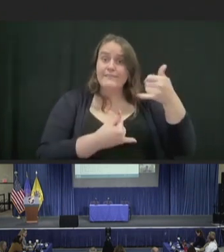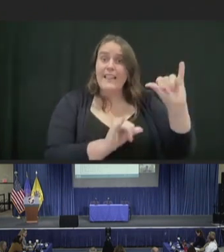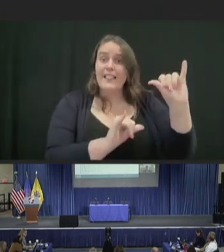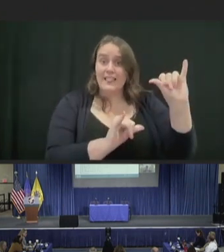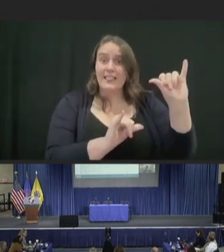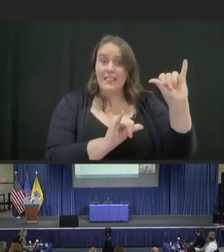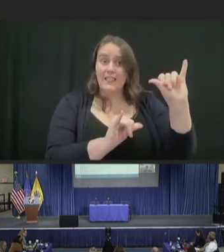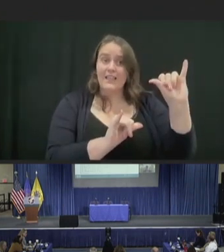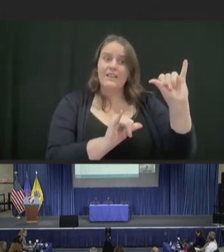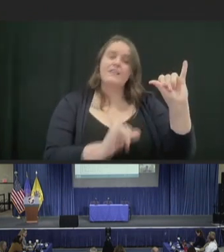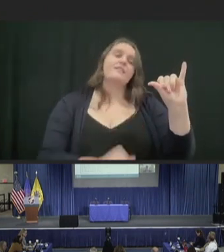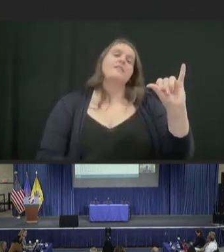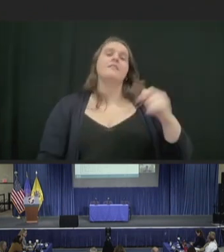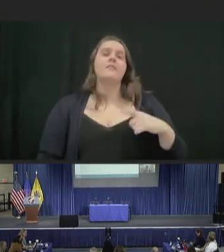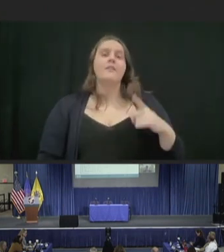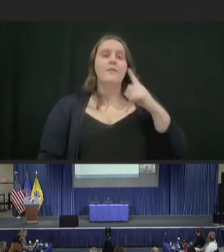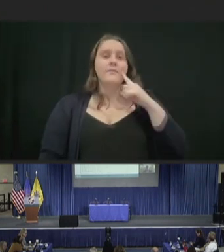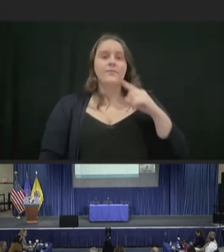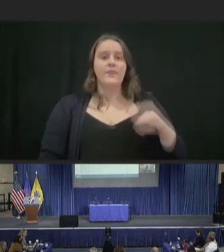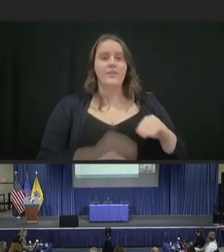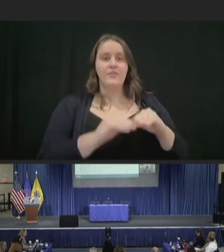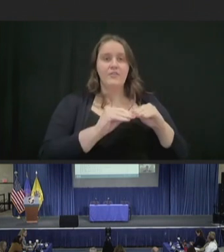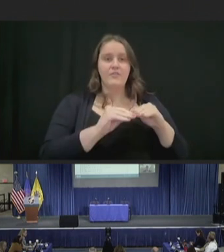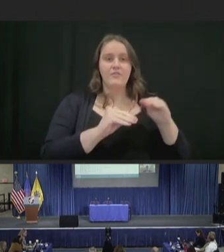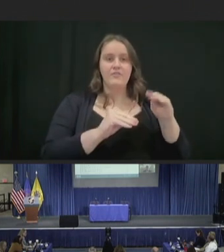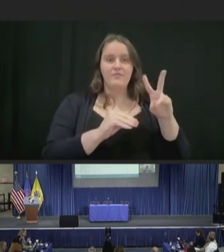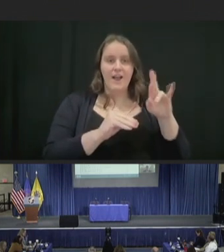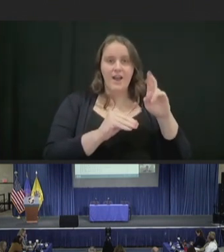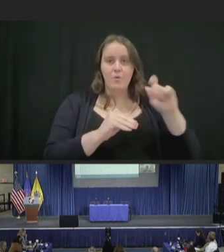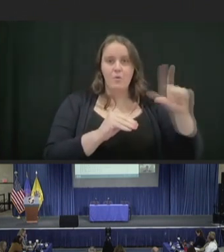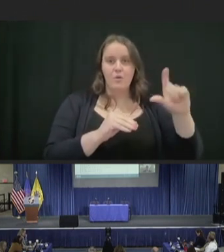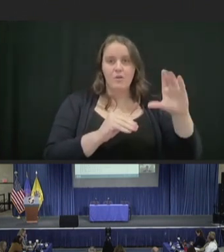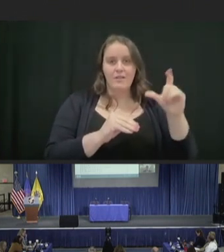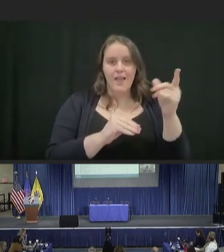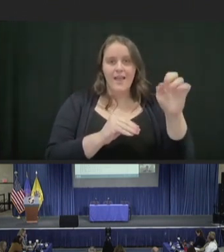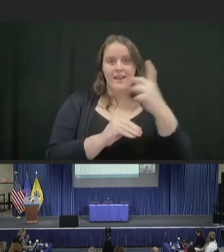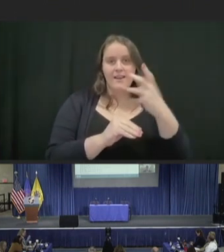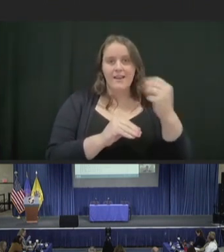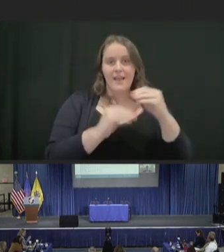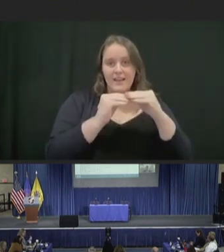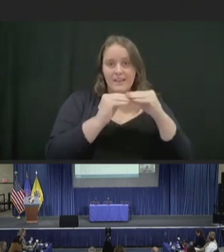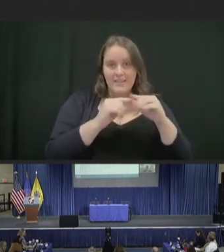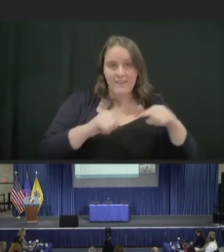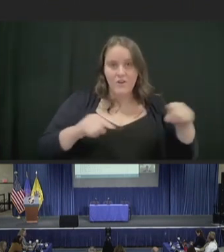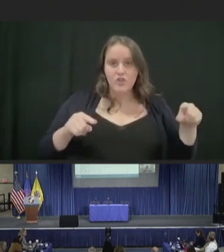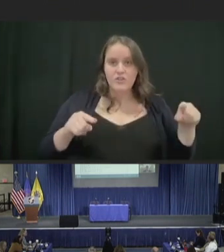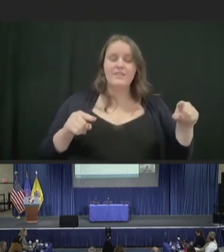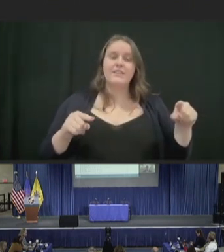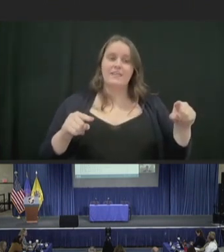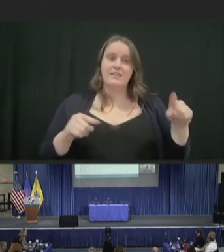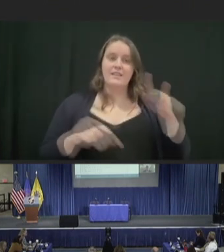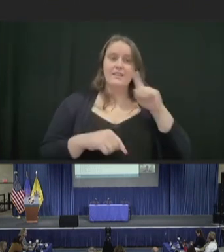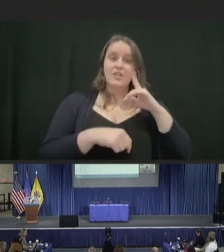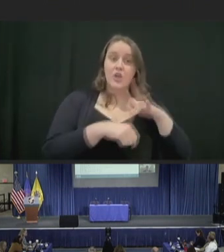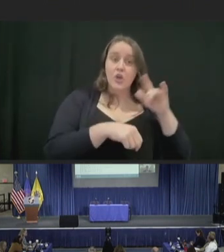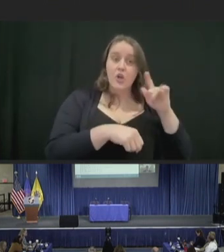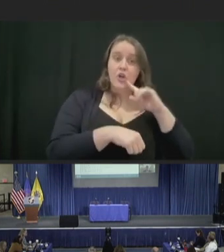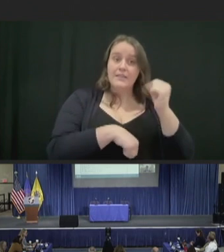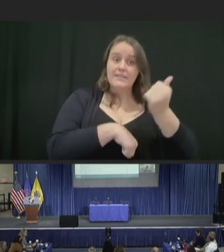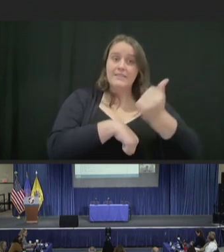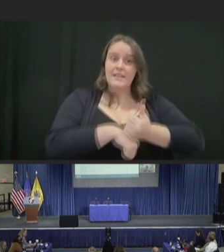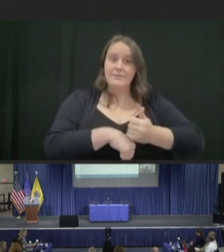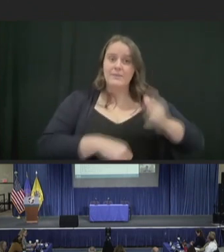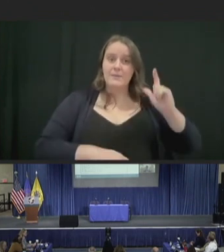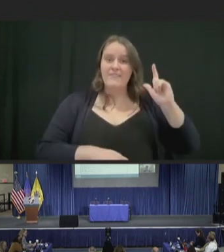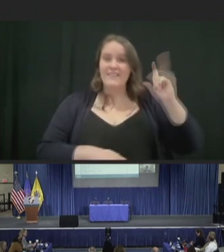viral clade and diversity is something I'll speak to a little bit more, as well as the early establishment of latent reservoirs. Being